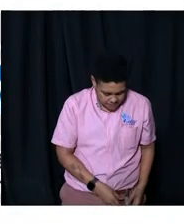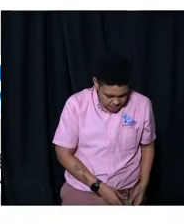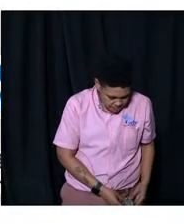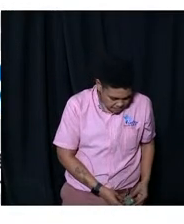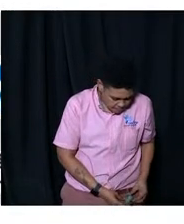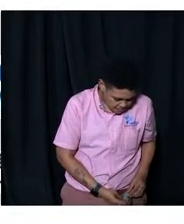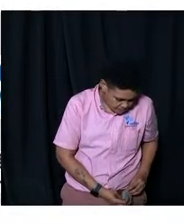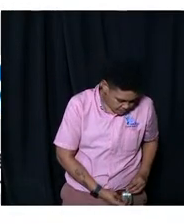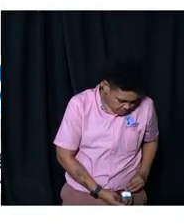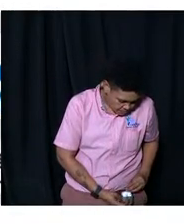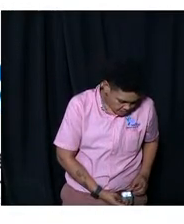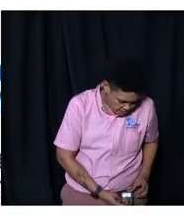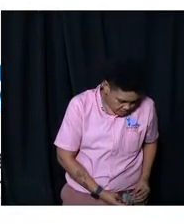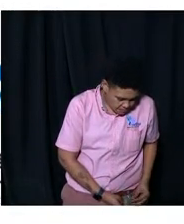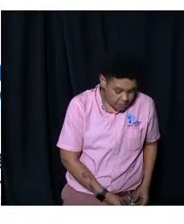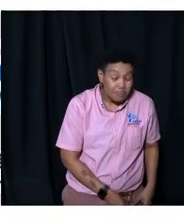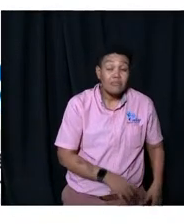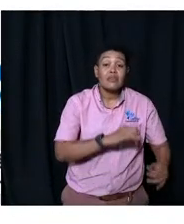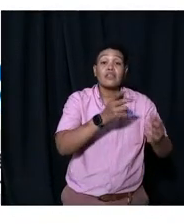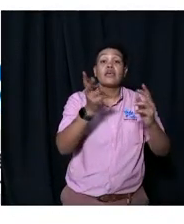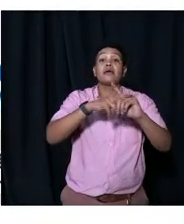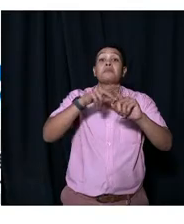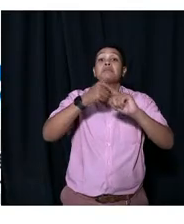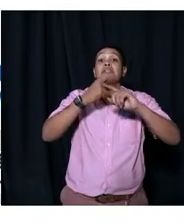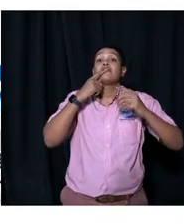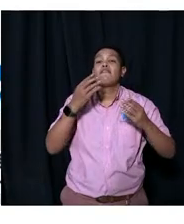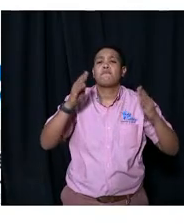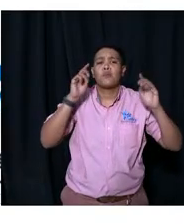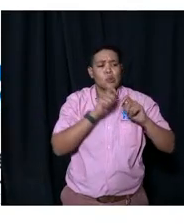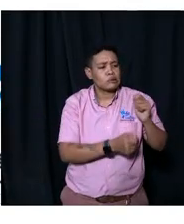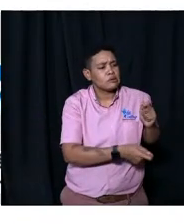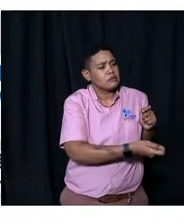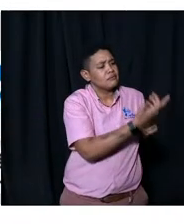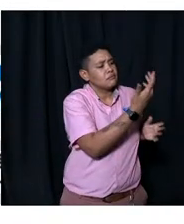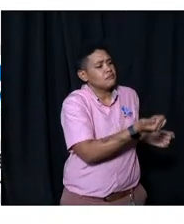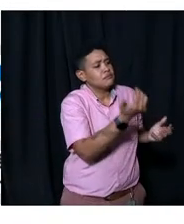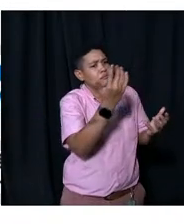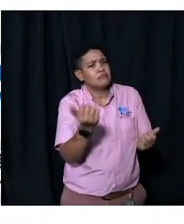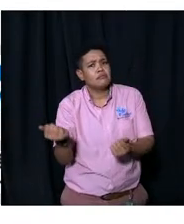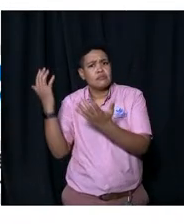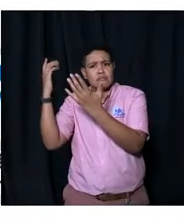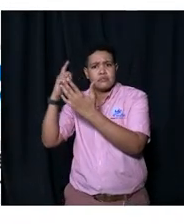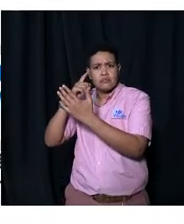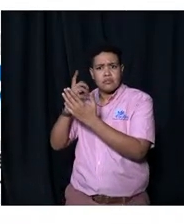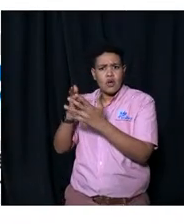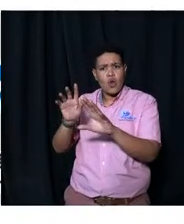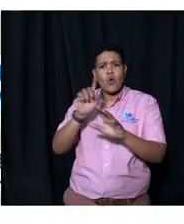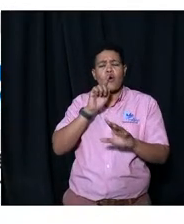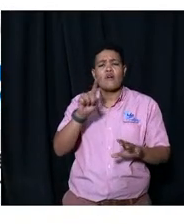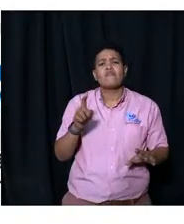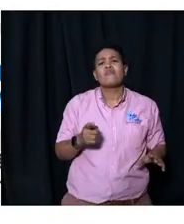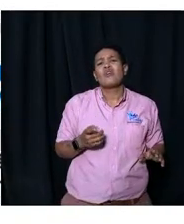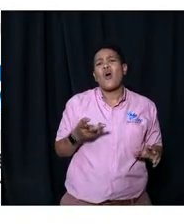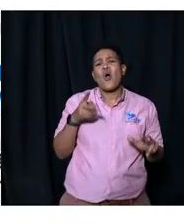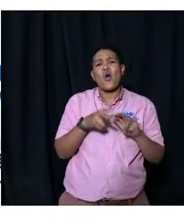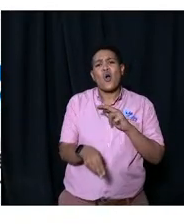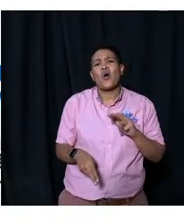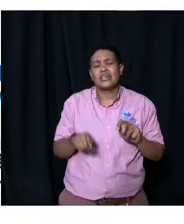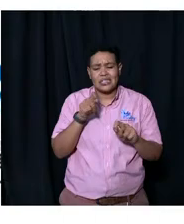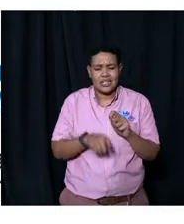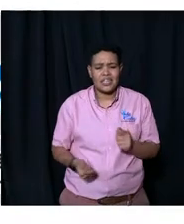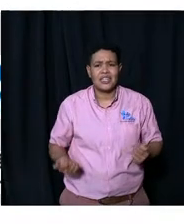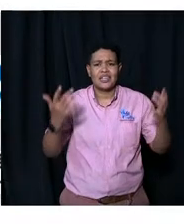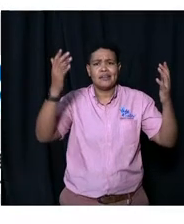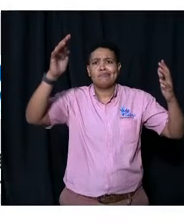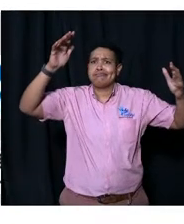of a bushfire index for Jamaica to allow for preemptive work to prevent or curb potential bush and forest